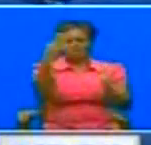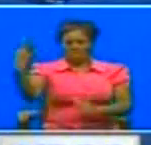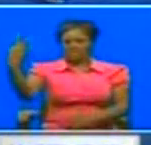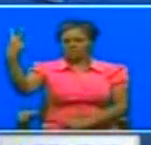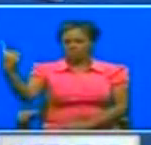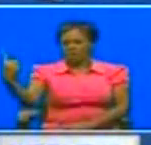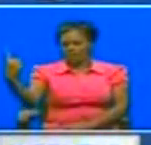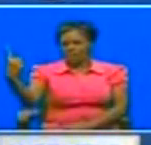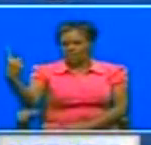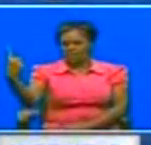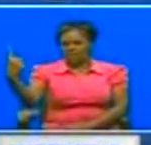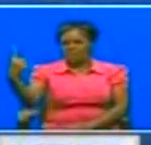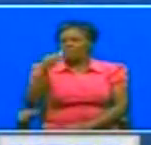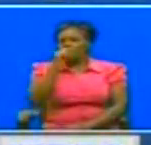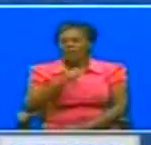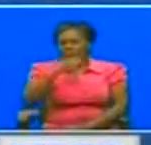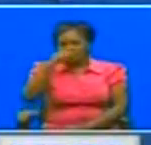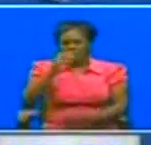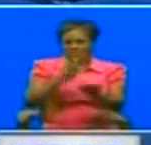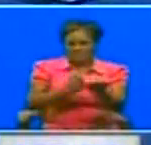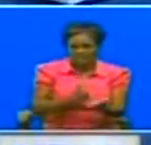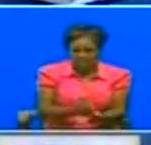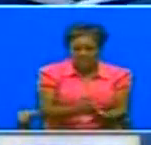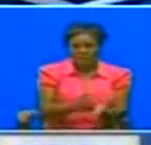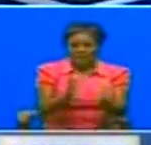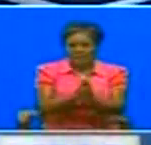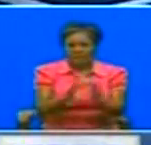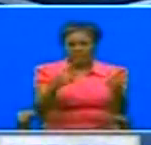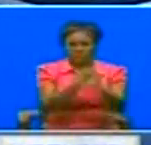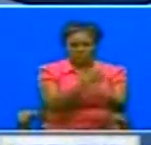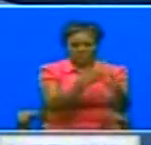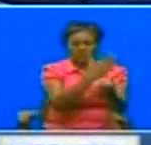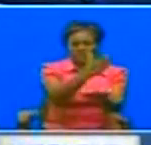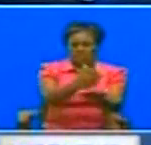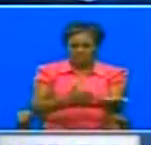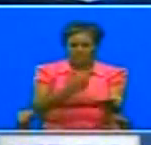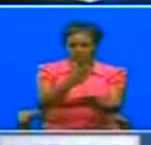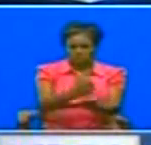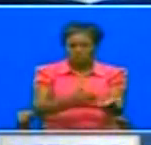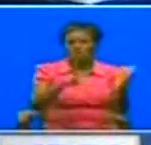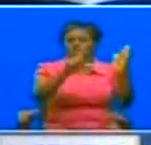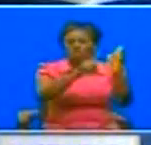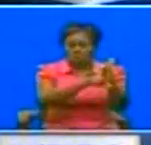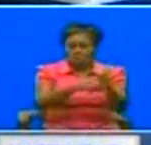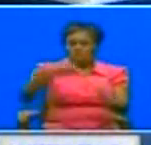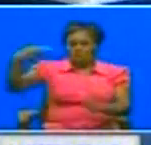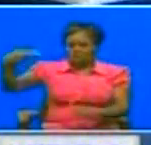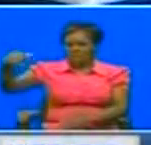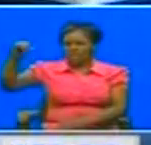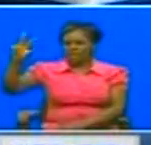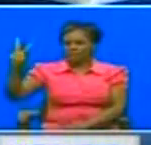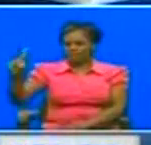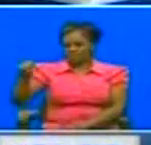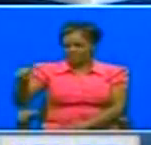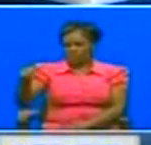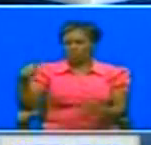Article 31, beg your pardon, on the right to privacy, as mm-hmm. well as various sections of the laws on HIV, mm-hmm. have